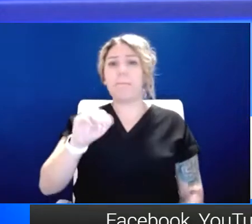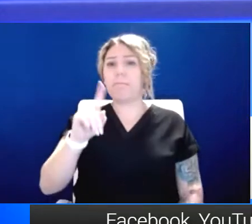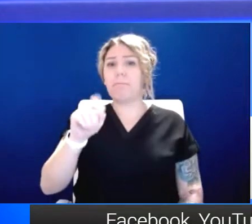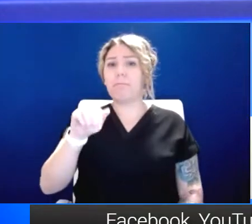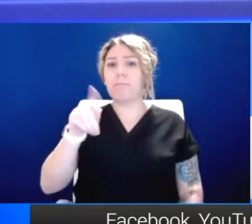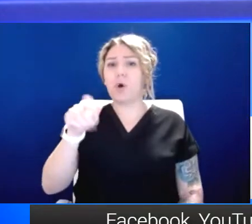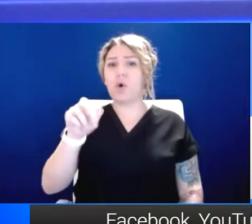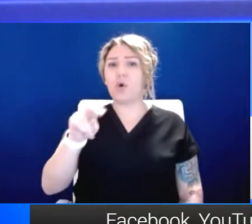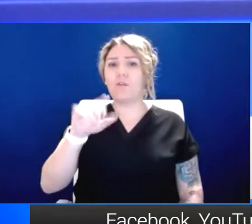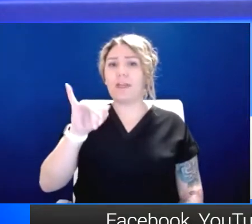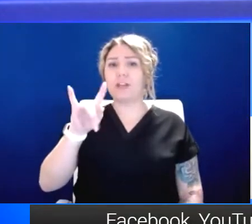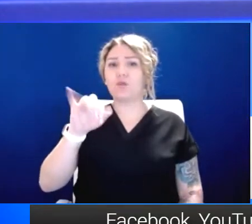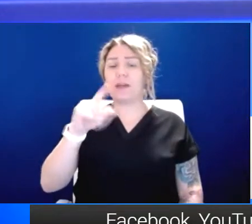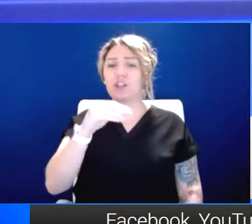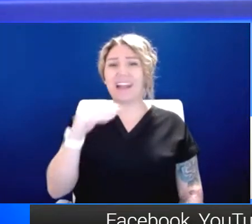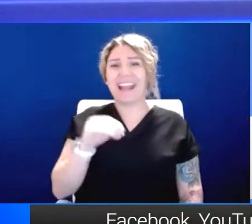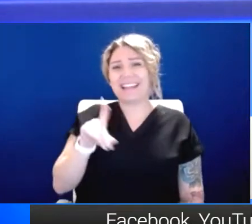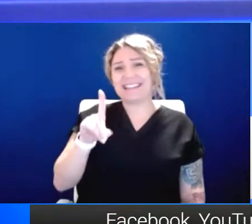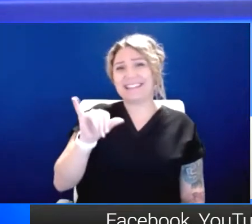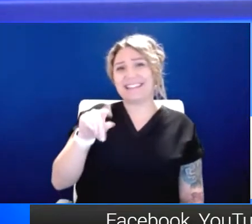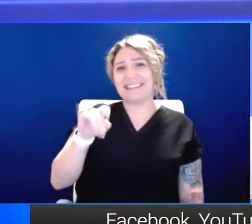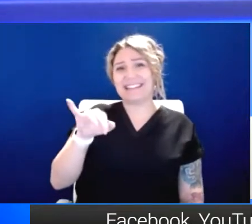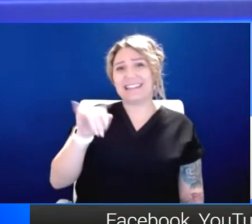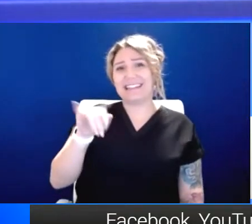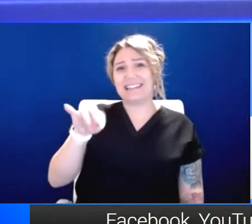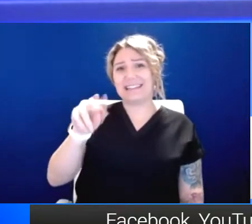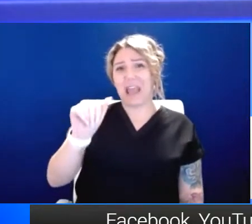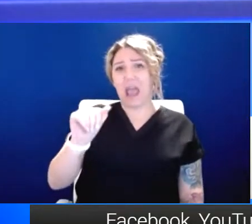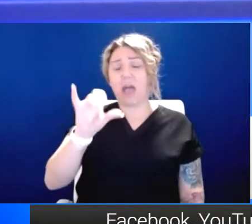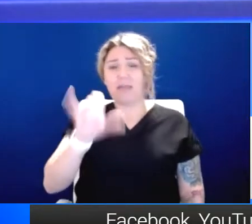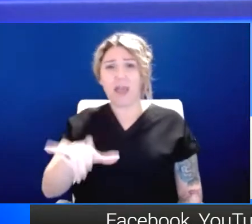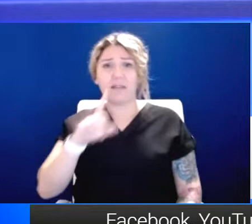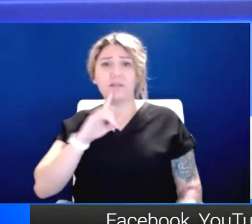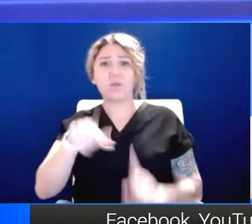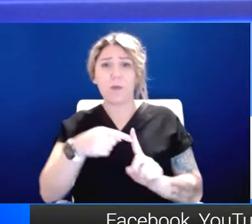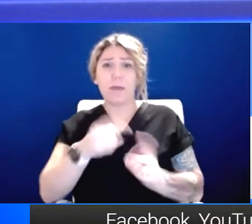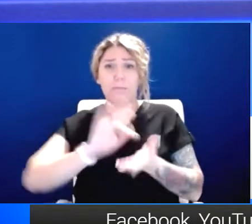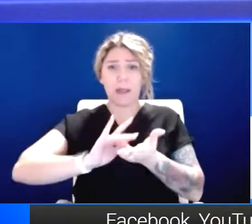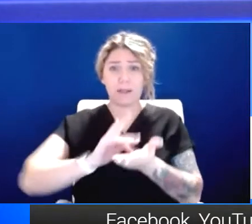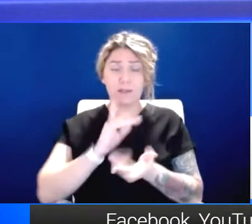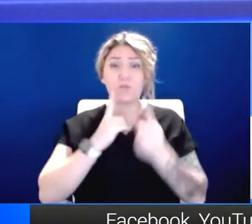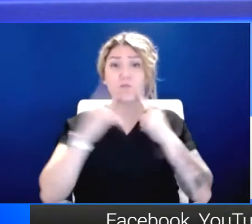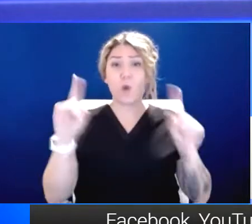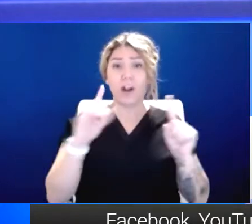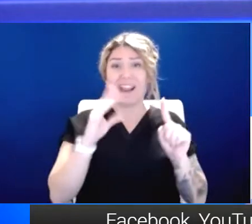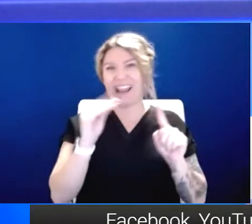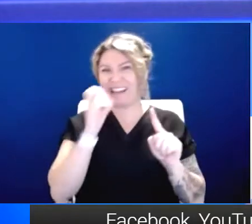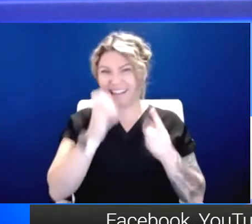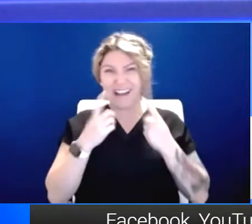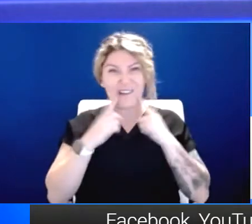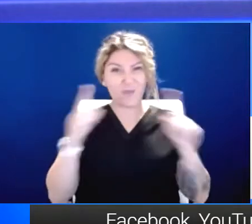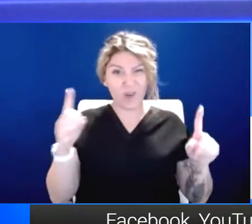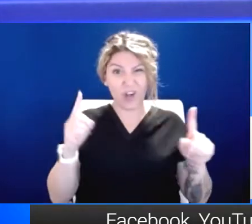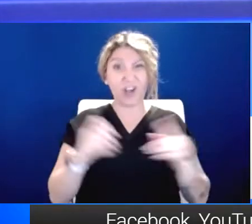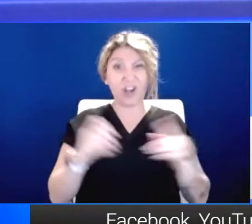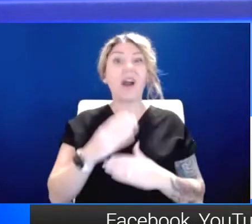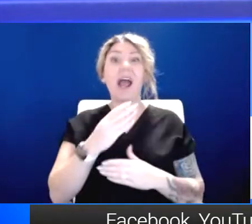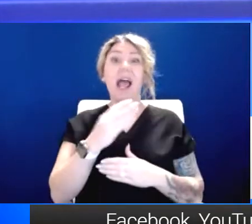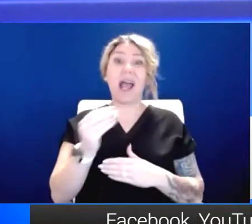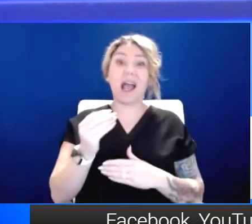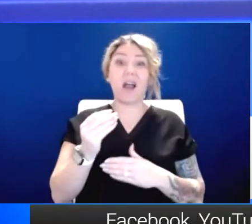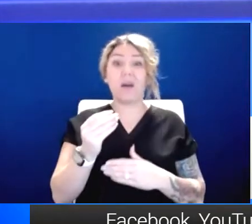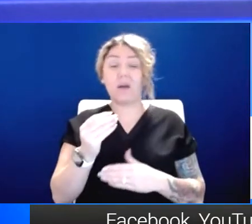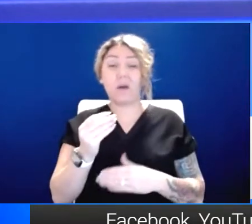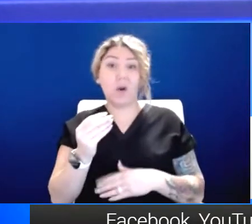dyskinesias. That is time when the medications work and time when the medications don't work, or times when they have the involuntary